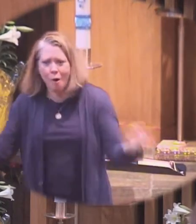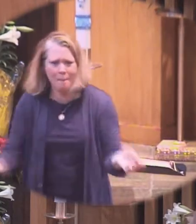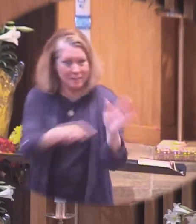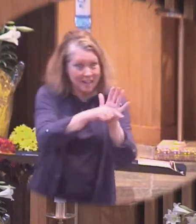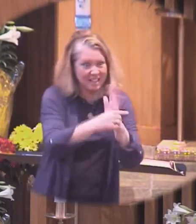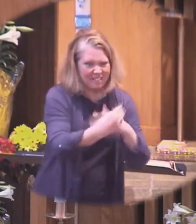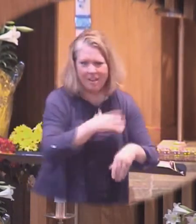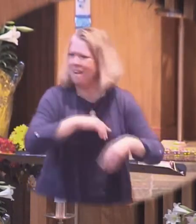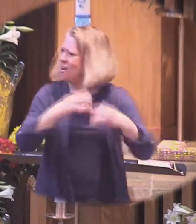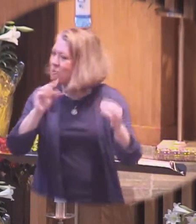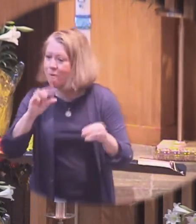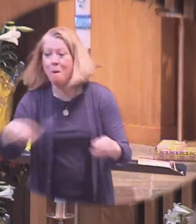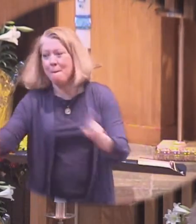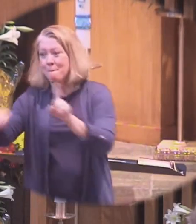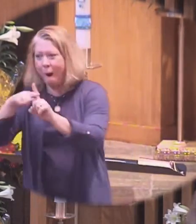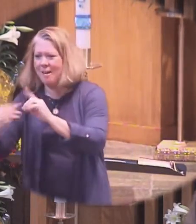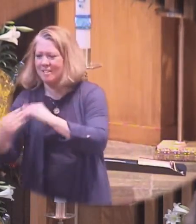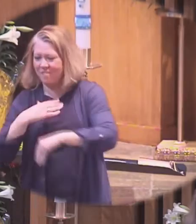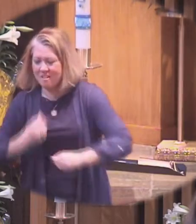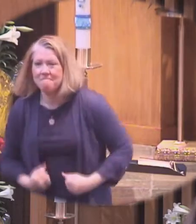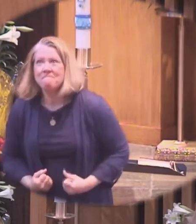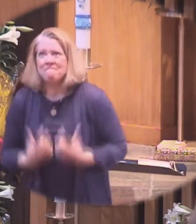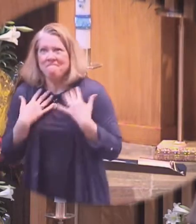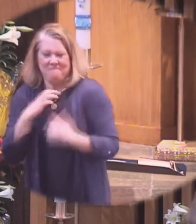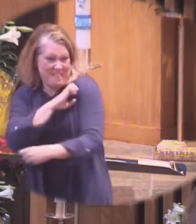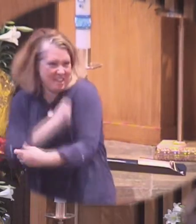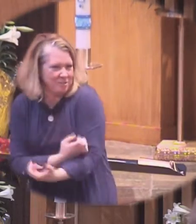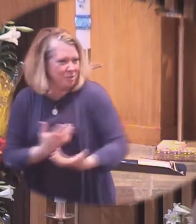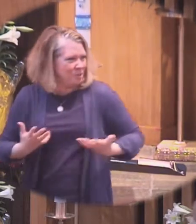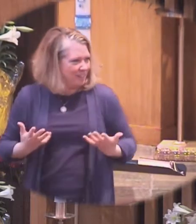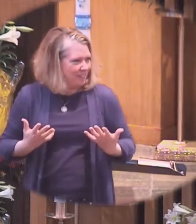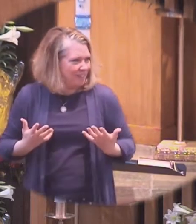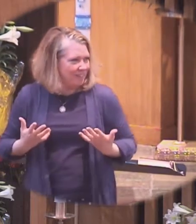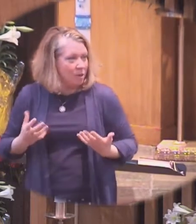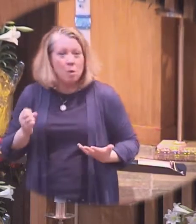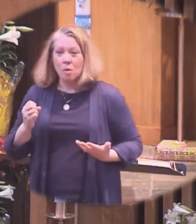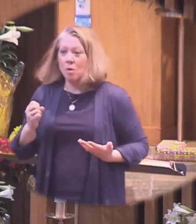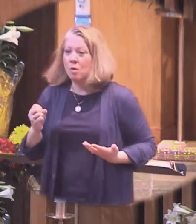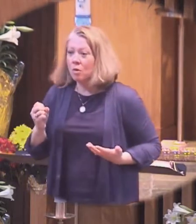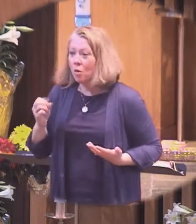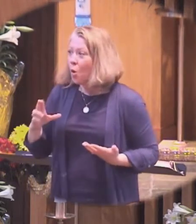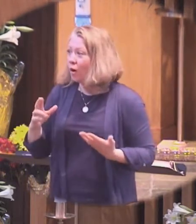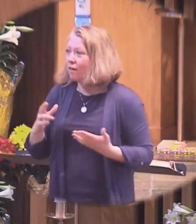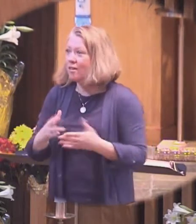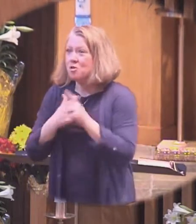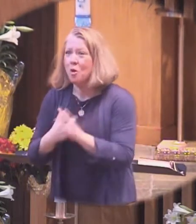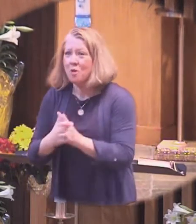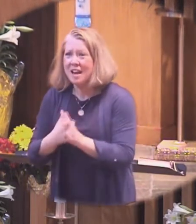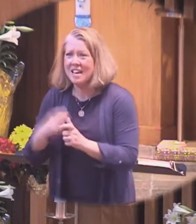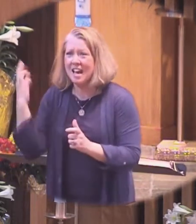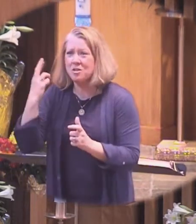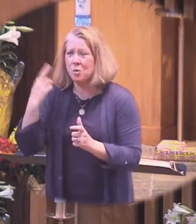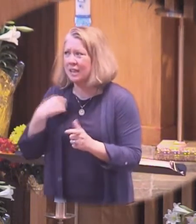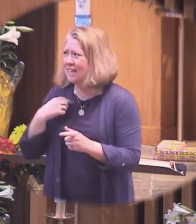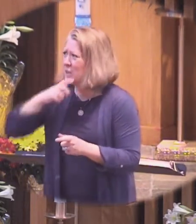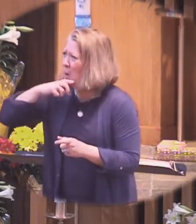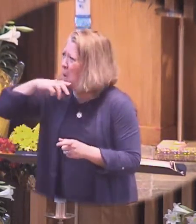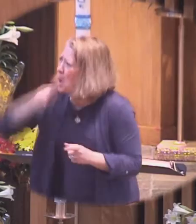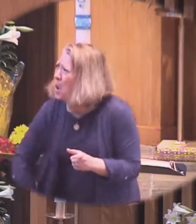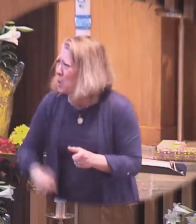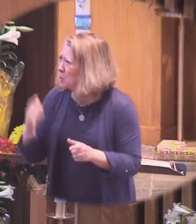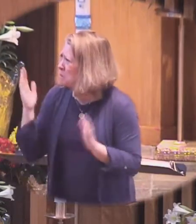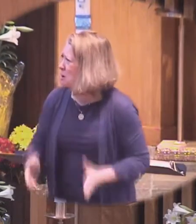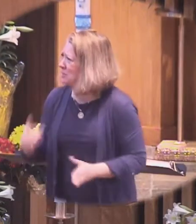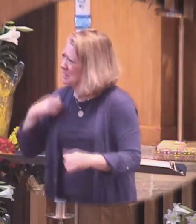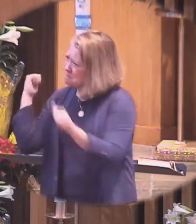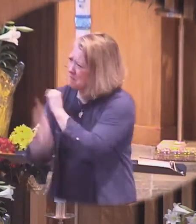along, that create that energy. Or that situation where you're running and you realize you've been passed by someone much older, that